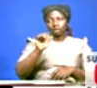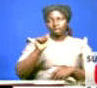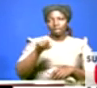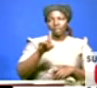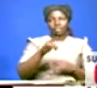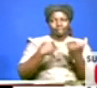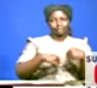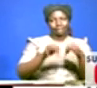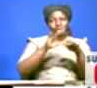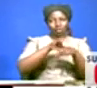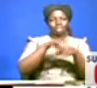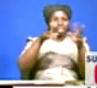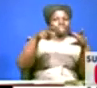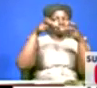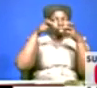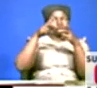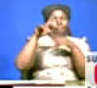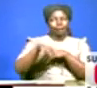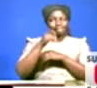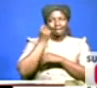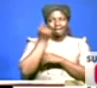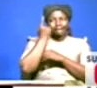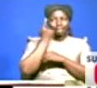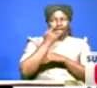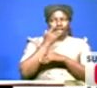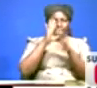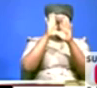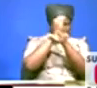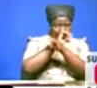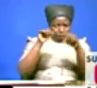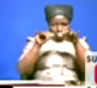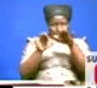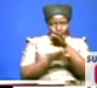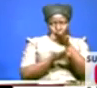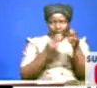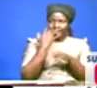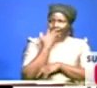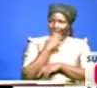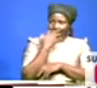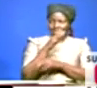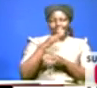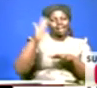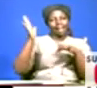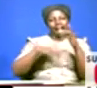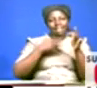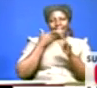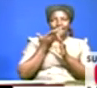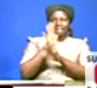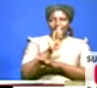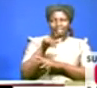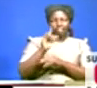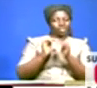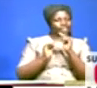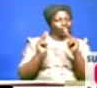understand His Excellency the Deputy President of the Republic of Kenya, Honorable Gachagua, cannot answer him. He's too senior even to